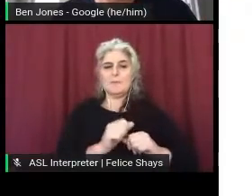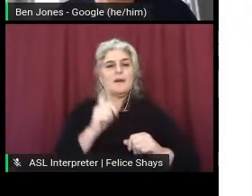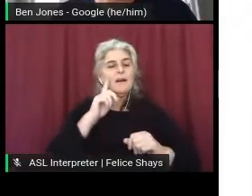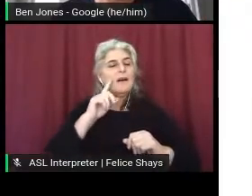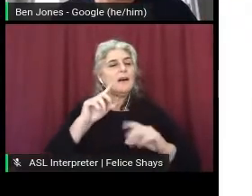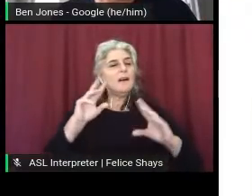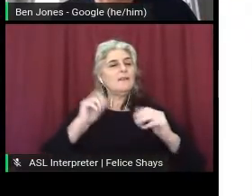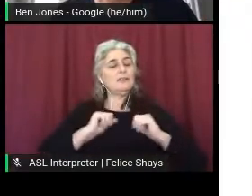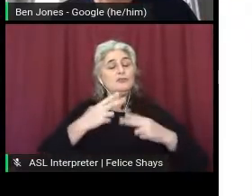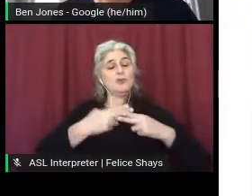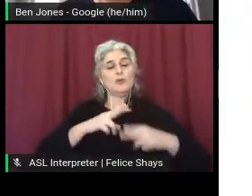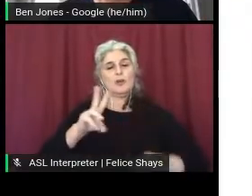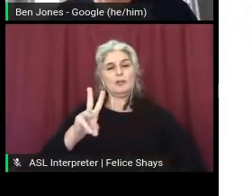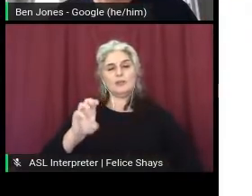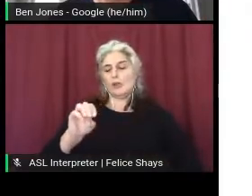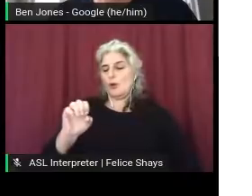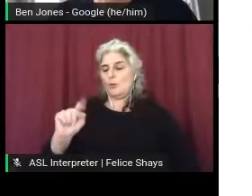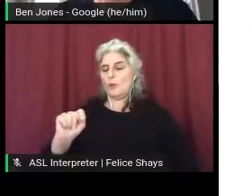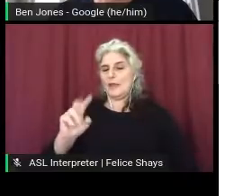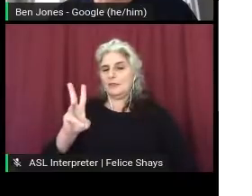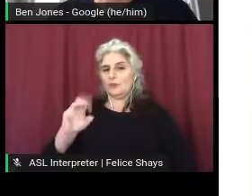very focused